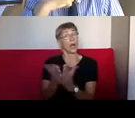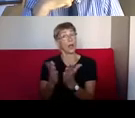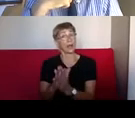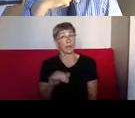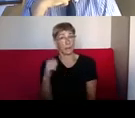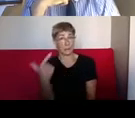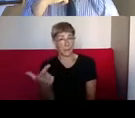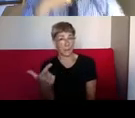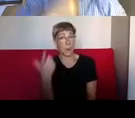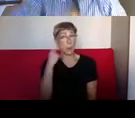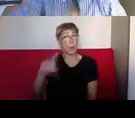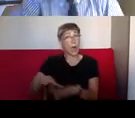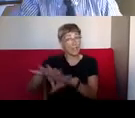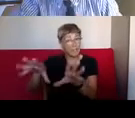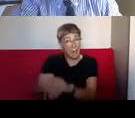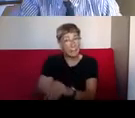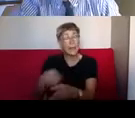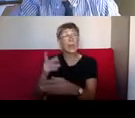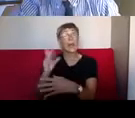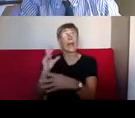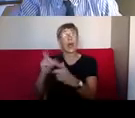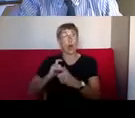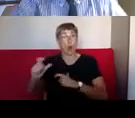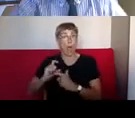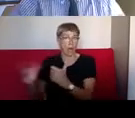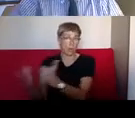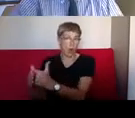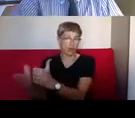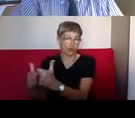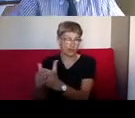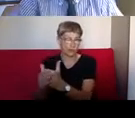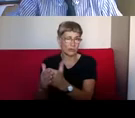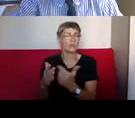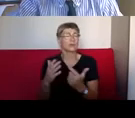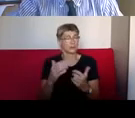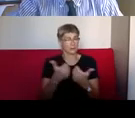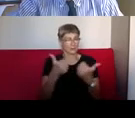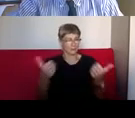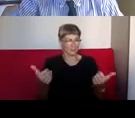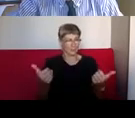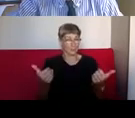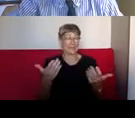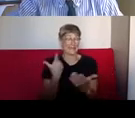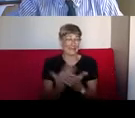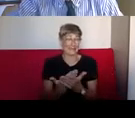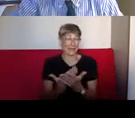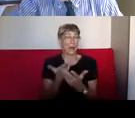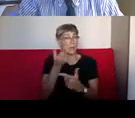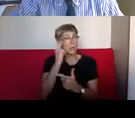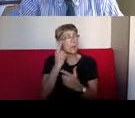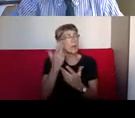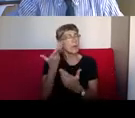is also to underline the importance of involving the most